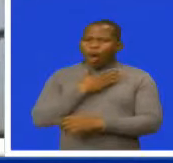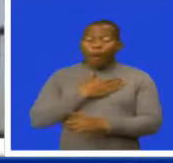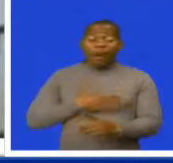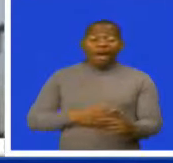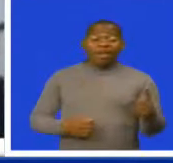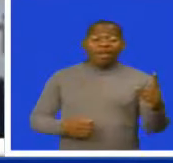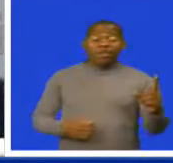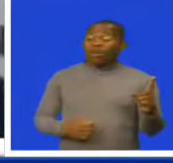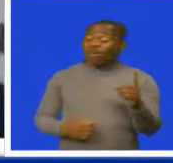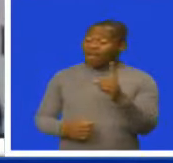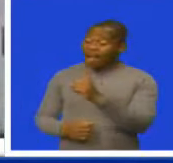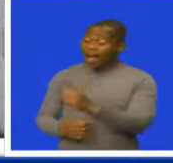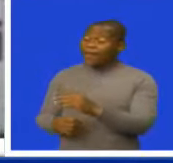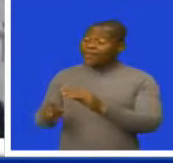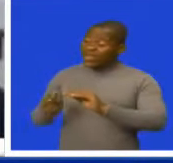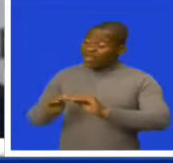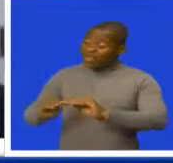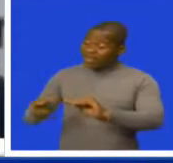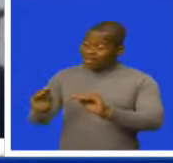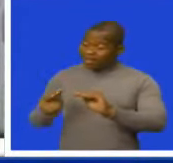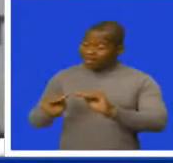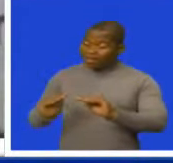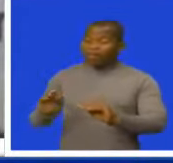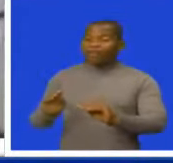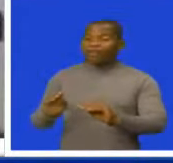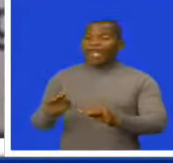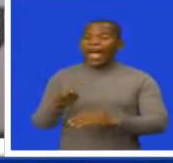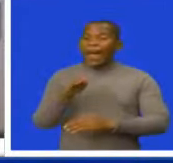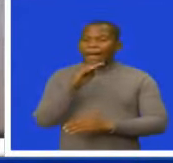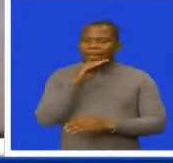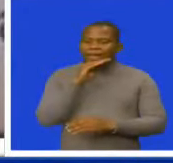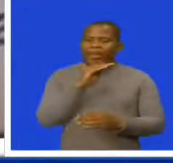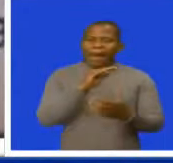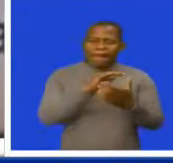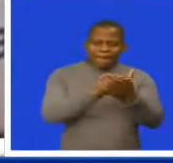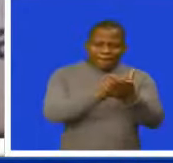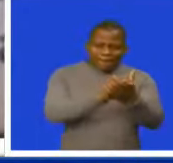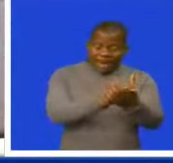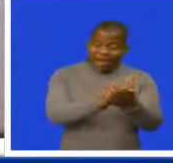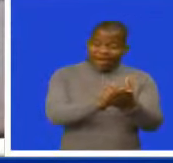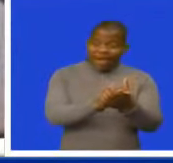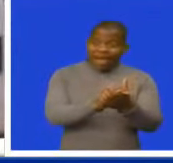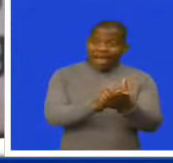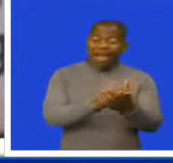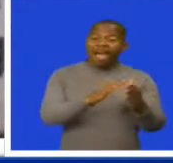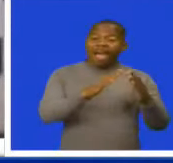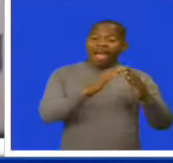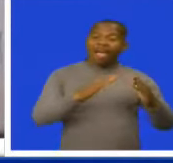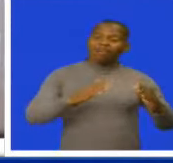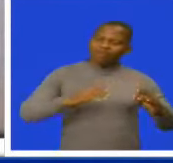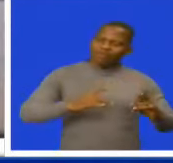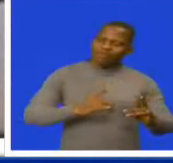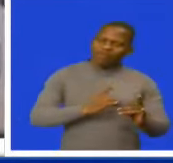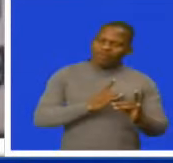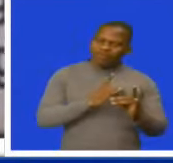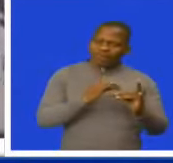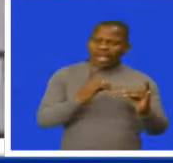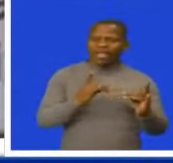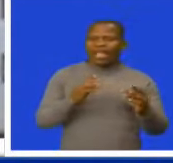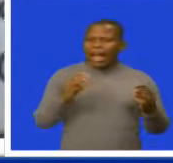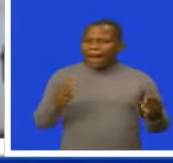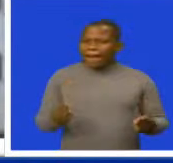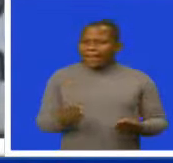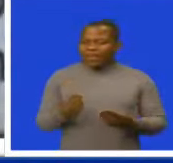lakhona sekubita kokuthi sibambisane nalo mtiko letempilo ukuthi ewu siyacela lokho ukuthi laba labangathi bayasebenta basheshe bona baluthole